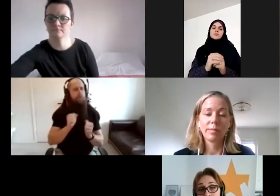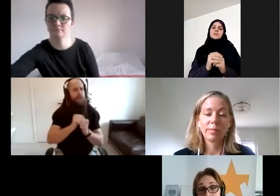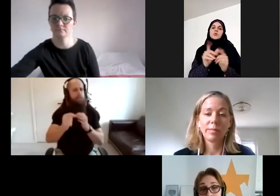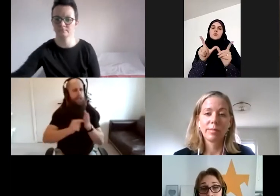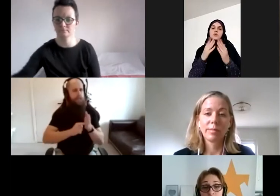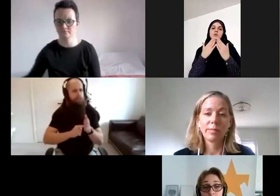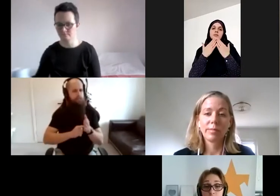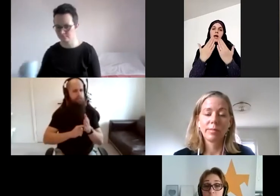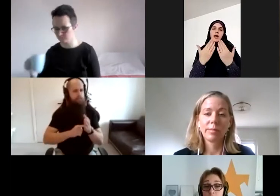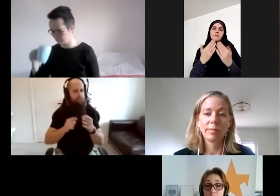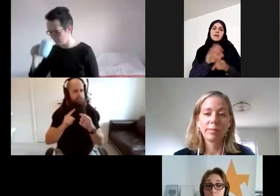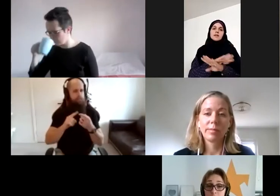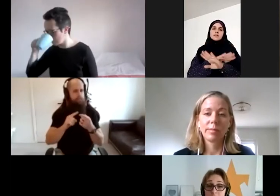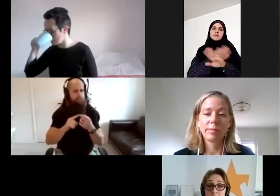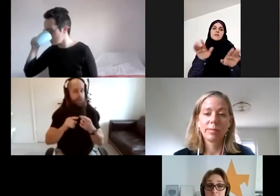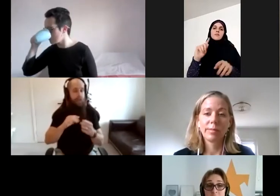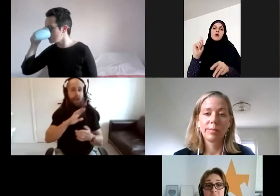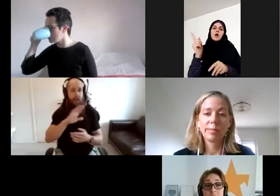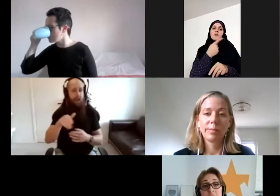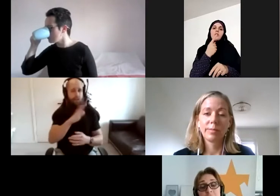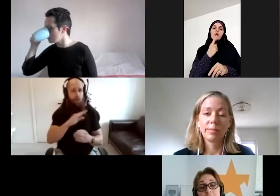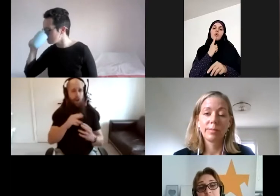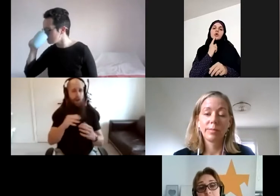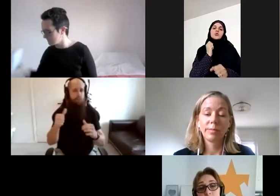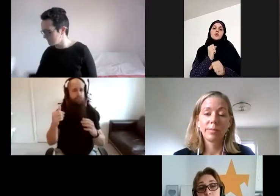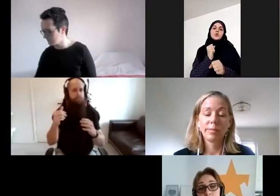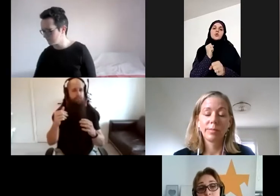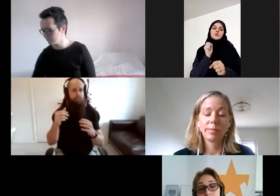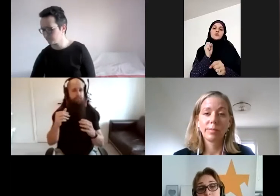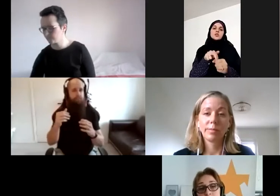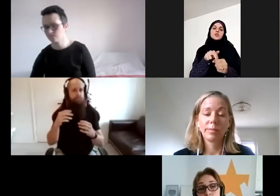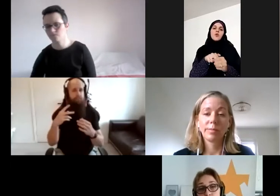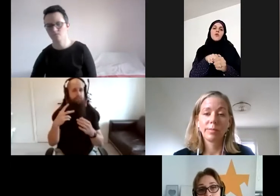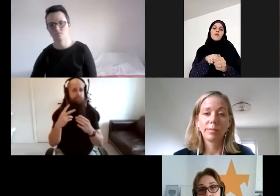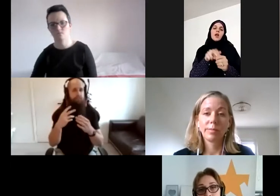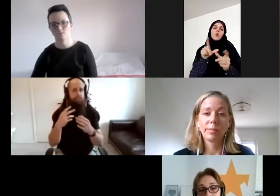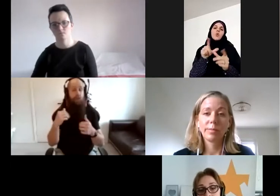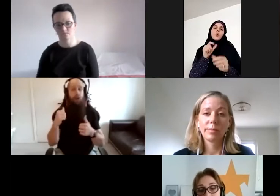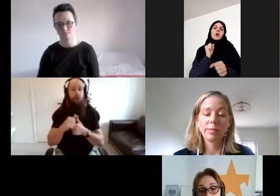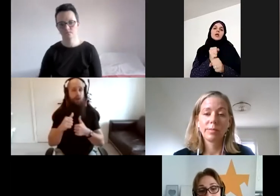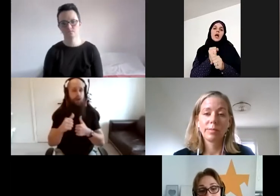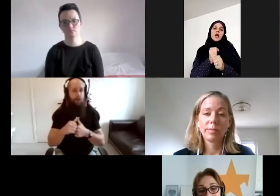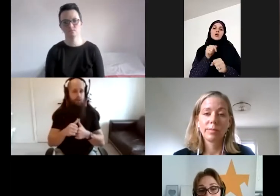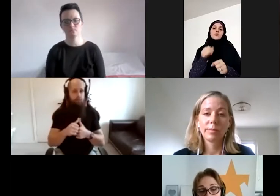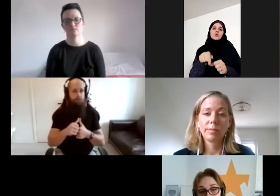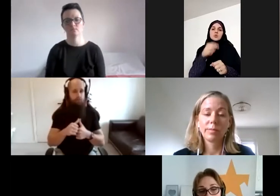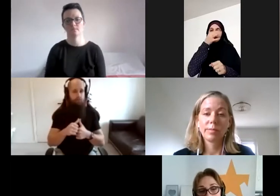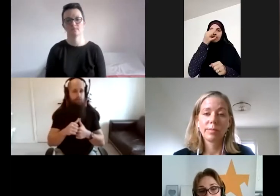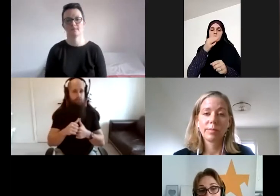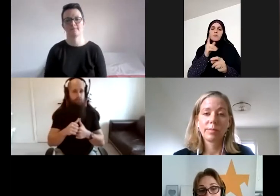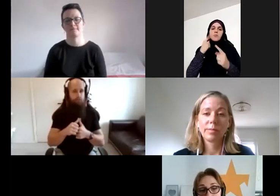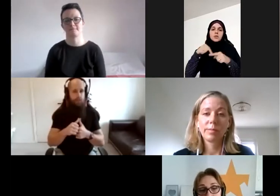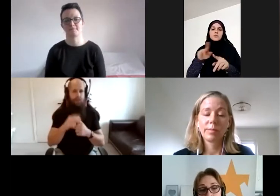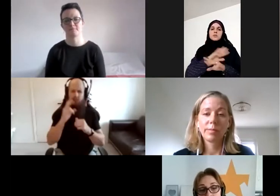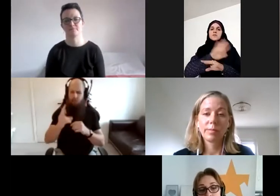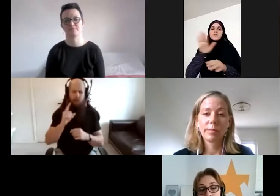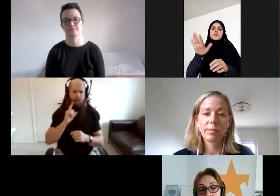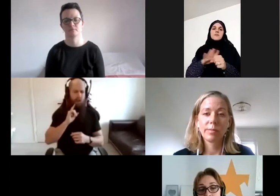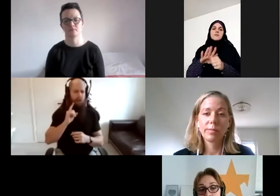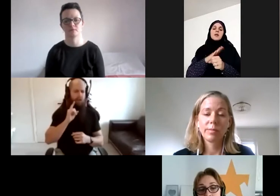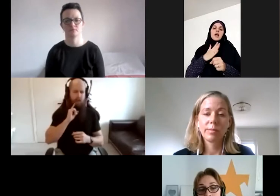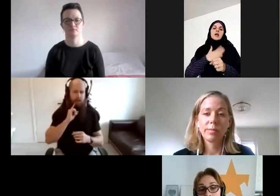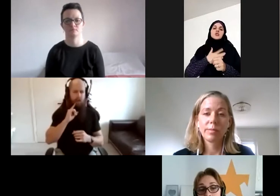I would like to thank to all of our partners, who been really, as always, close to